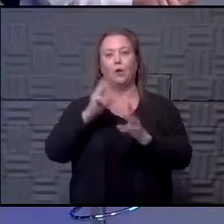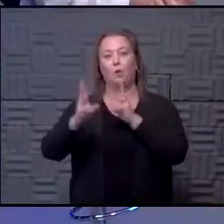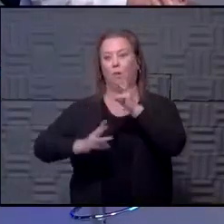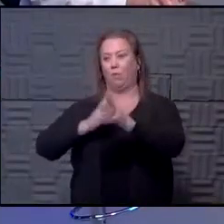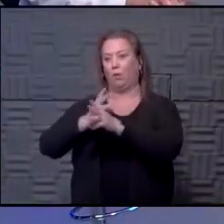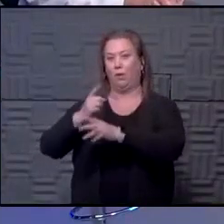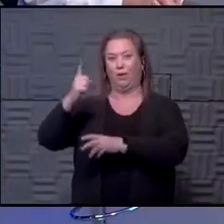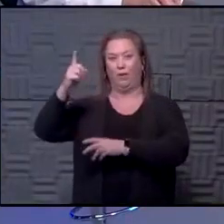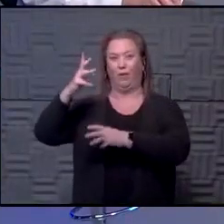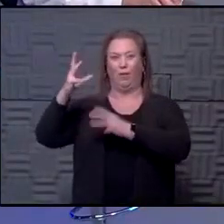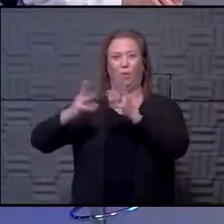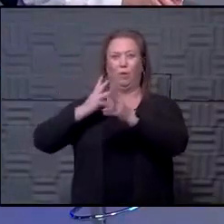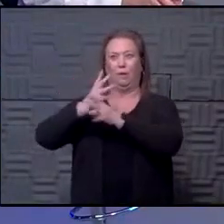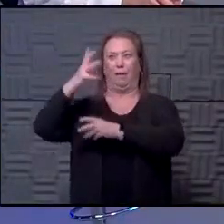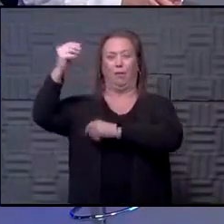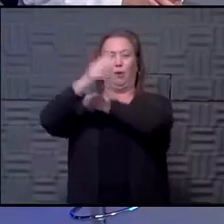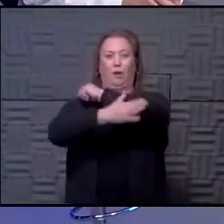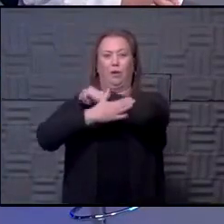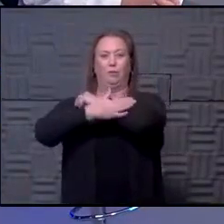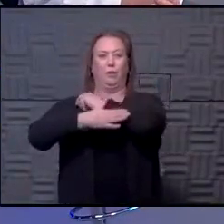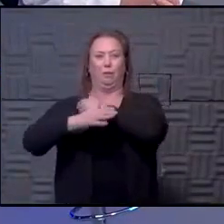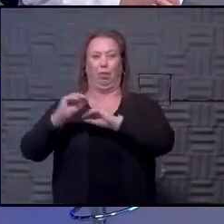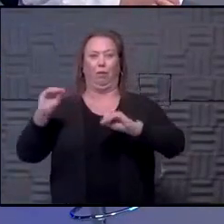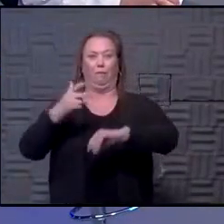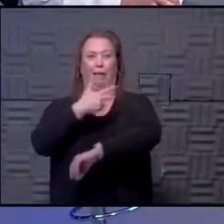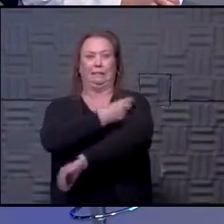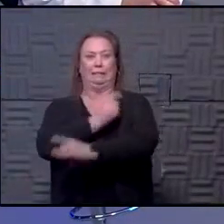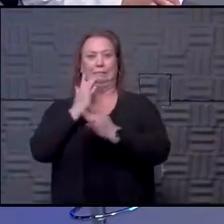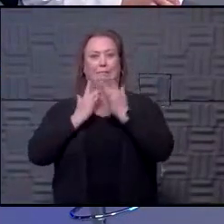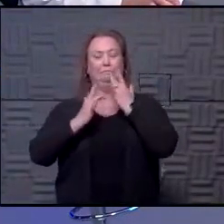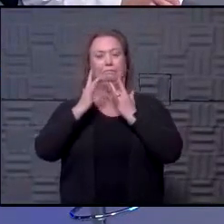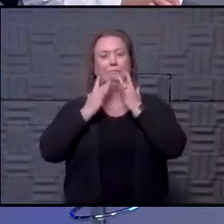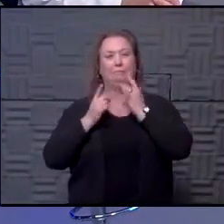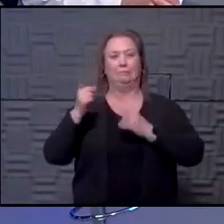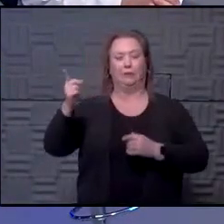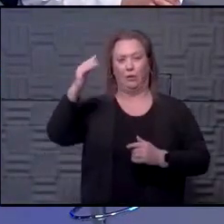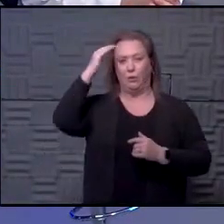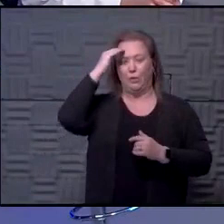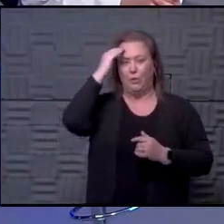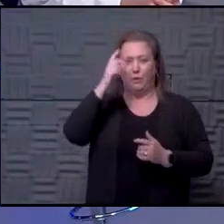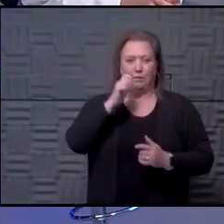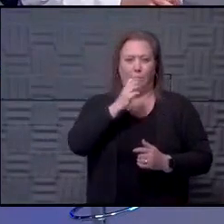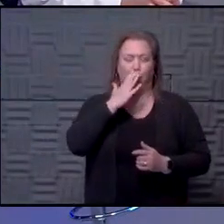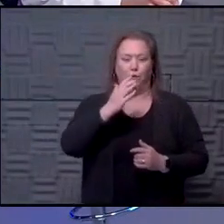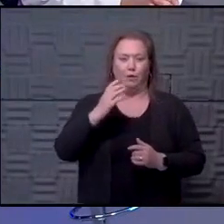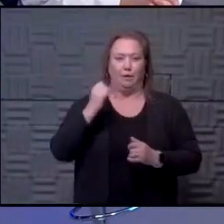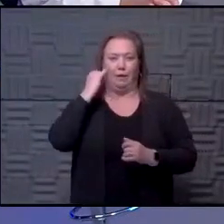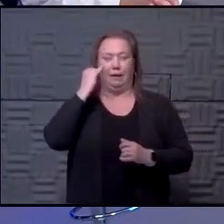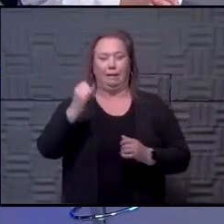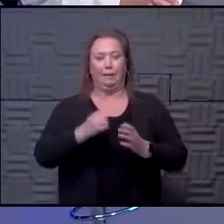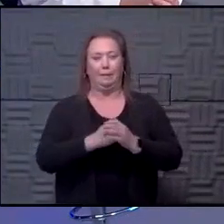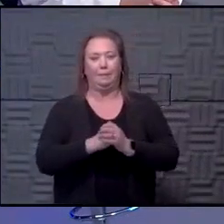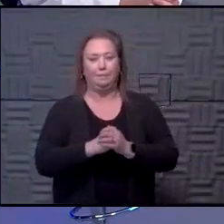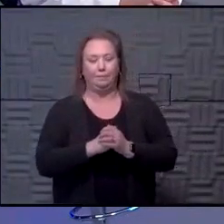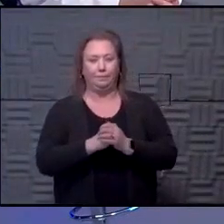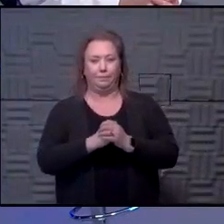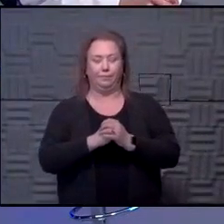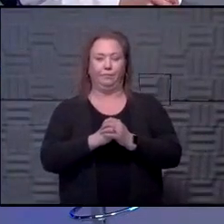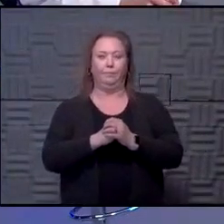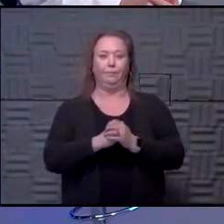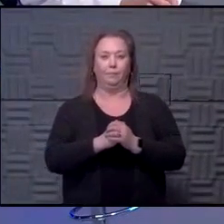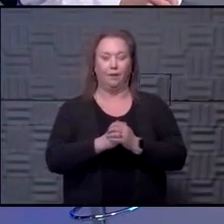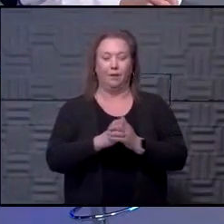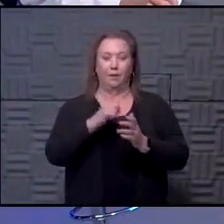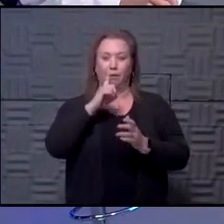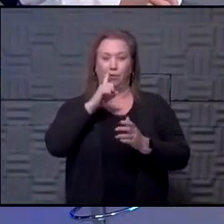going to a third world country or someplace where they don't have much vaccine yet, and Yeah. you're like, gosh, guys, Could this lead is to not a good idea here. devastation, absolutely. Yeah, not a good thing, and then